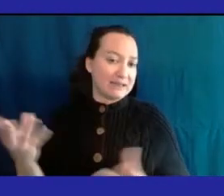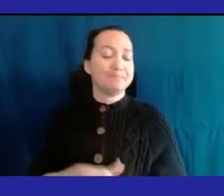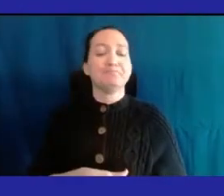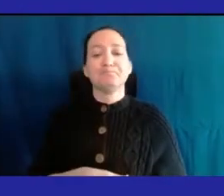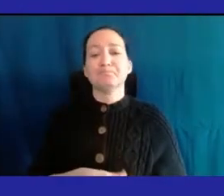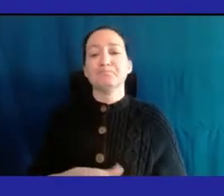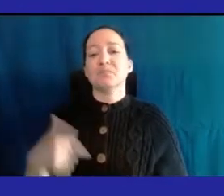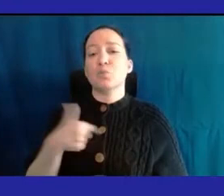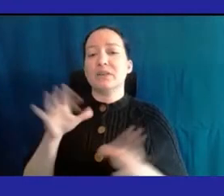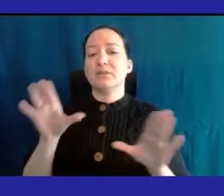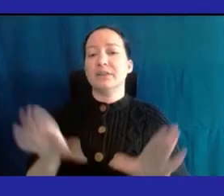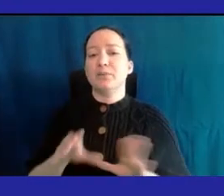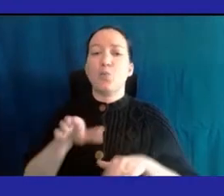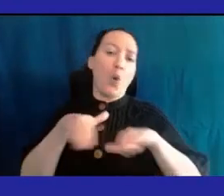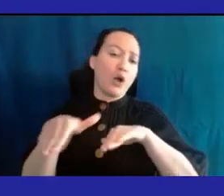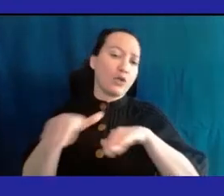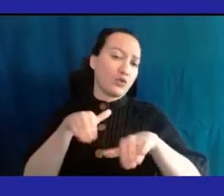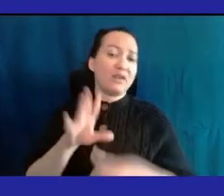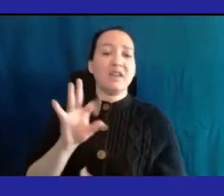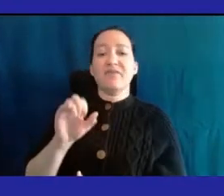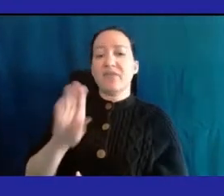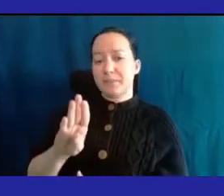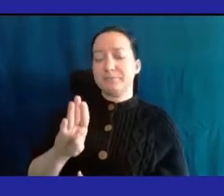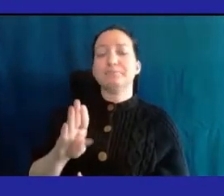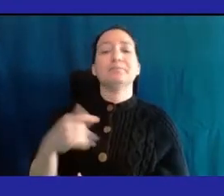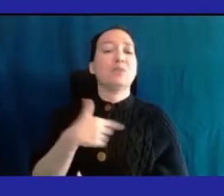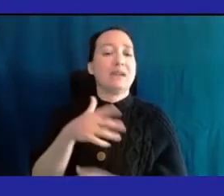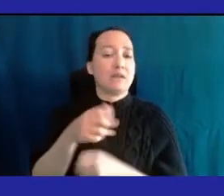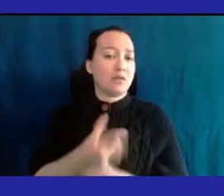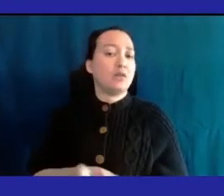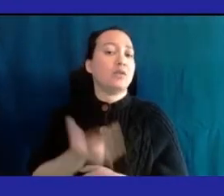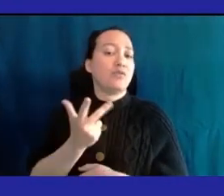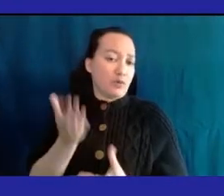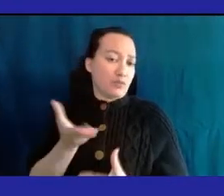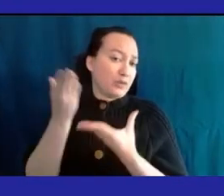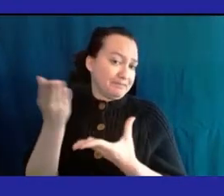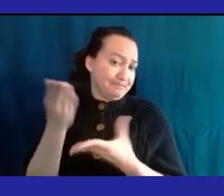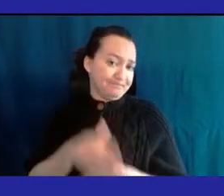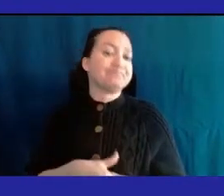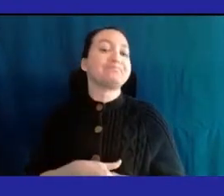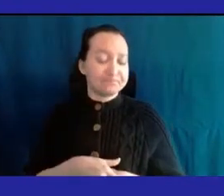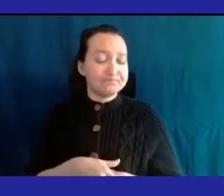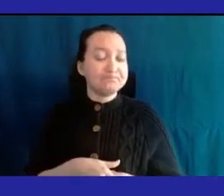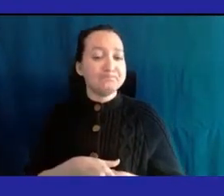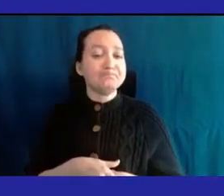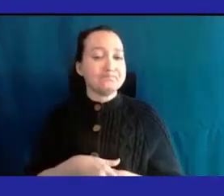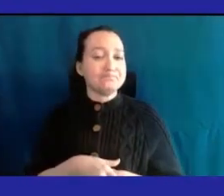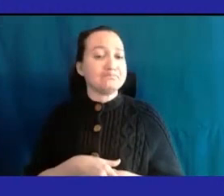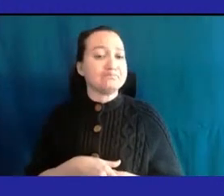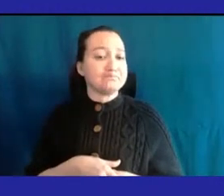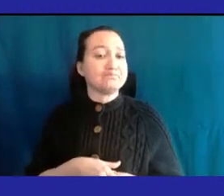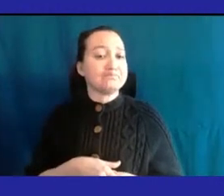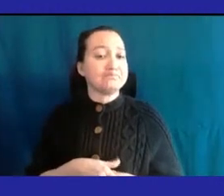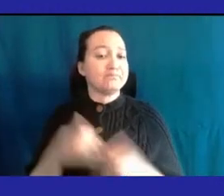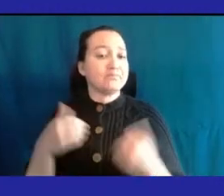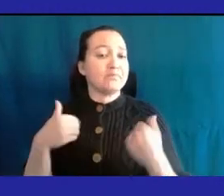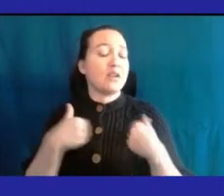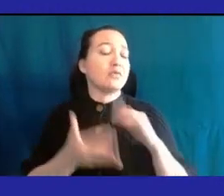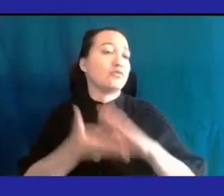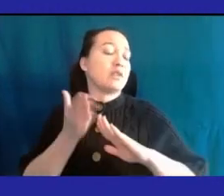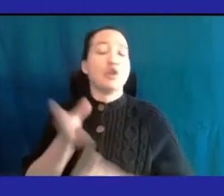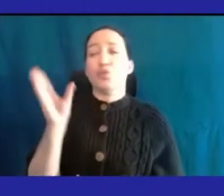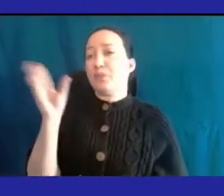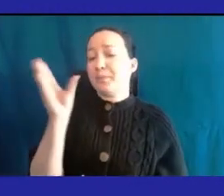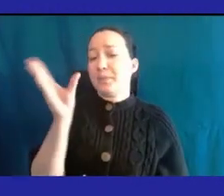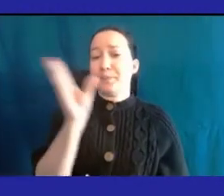conducted walkthroughs. In February, we received the three proposals, and we also had render presentations,